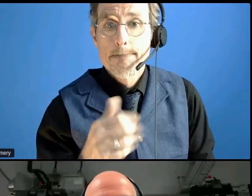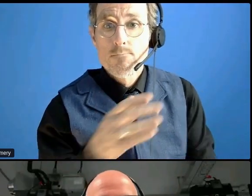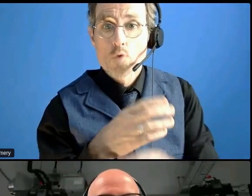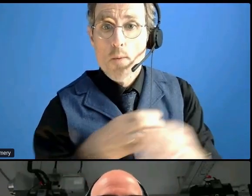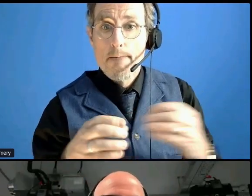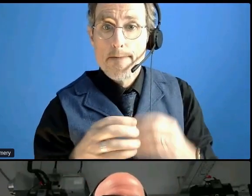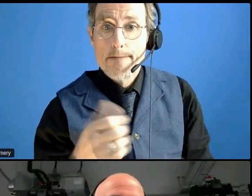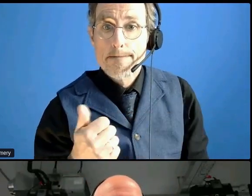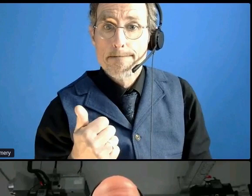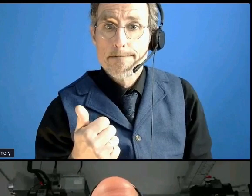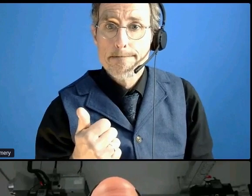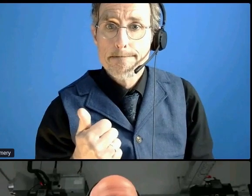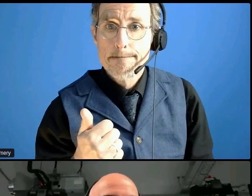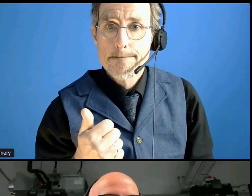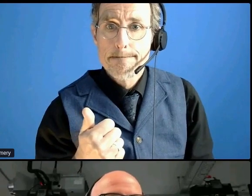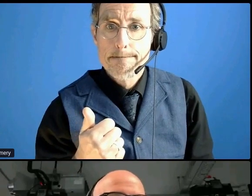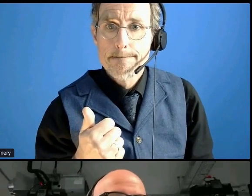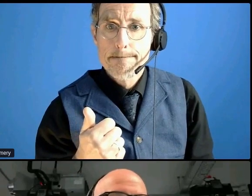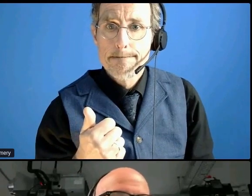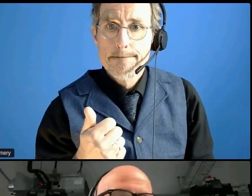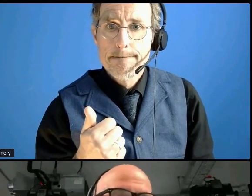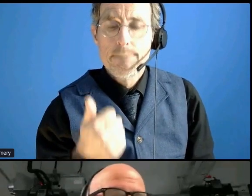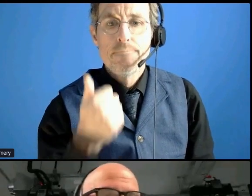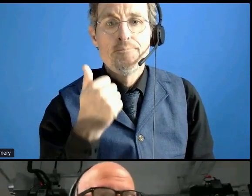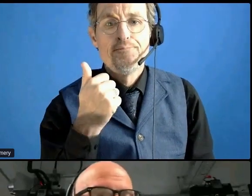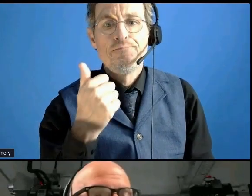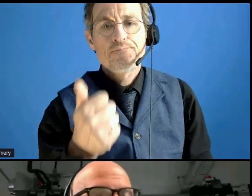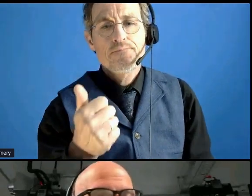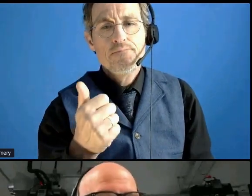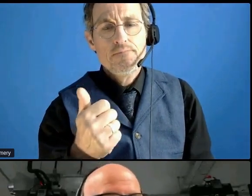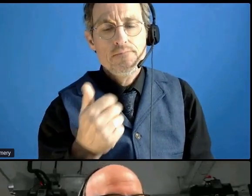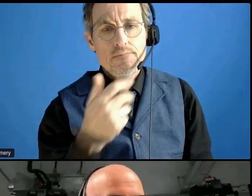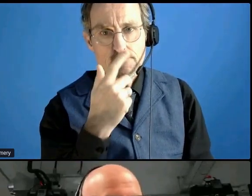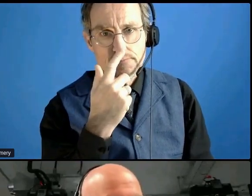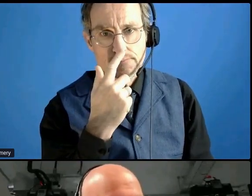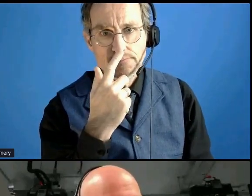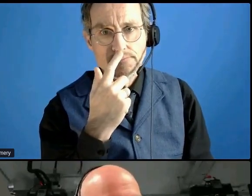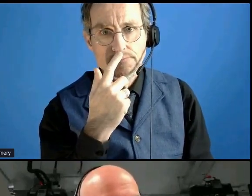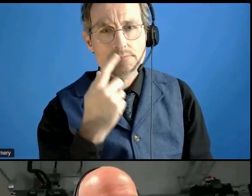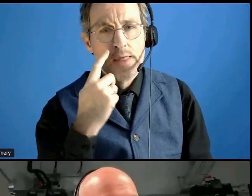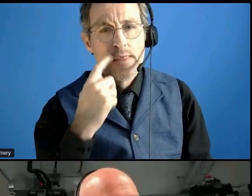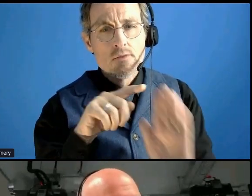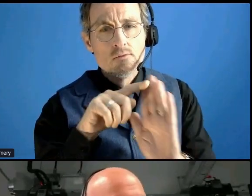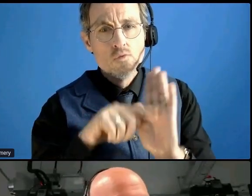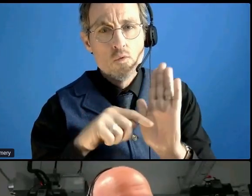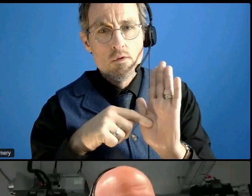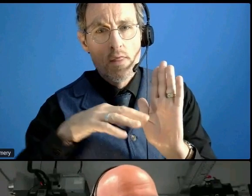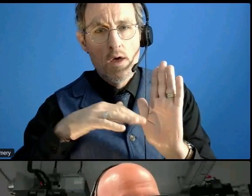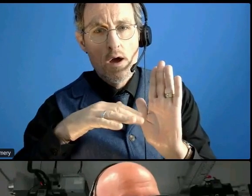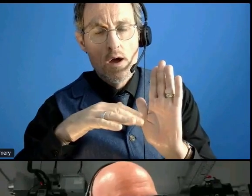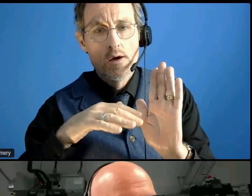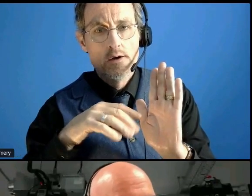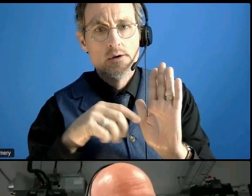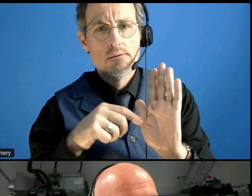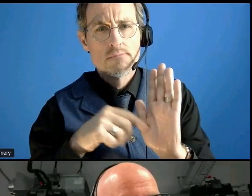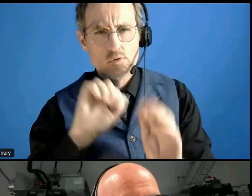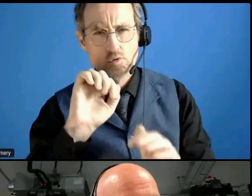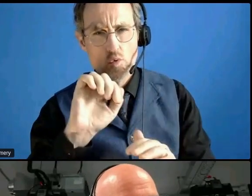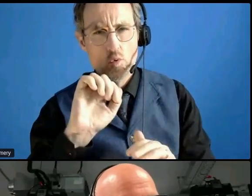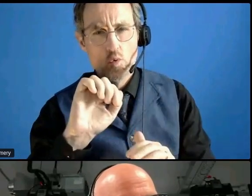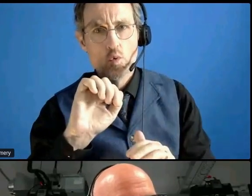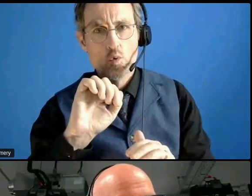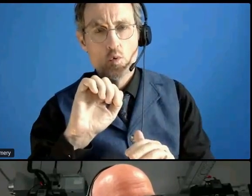people, which nobody's quite overcome yet. And personally, I don't think there's enough attention paid to this particular